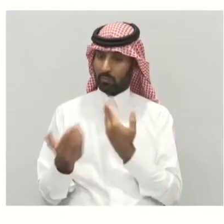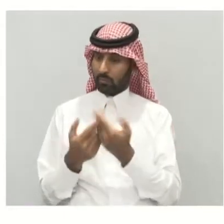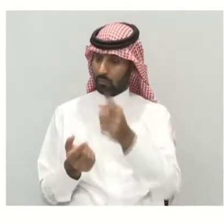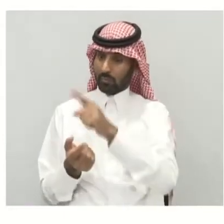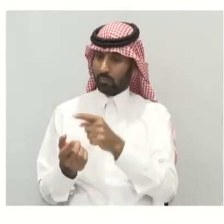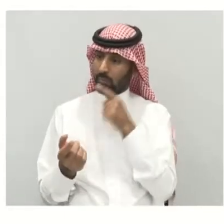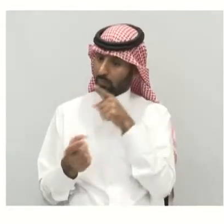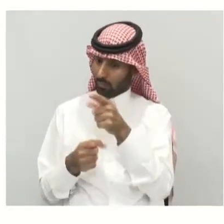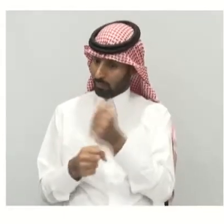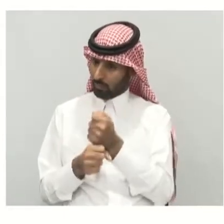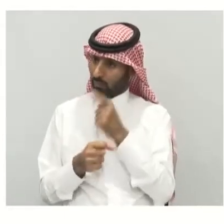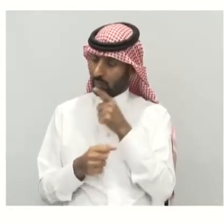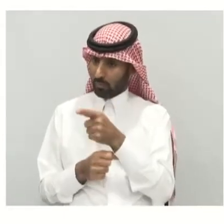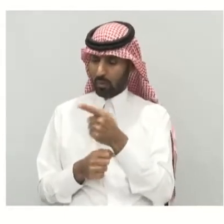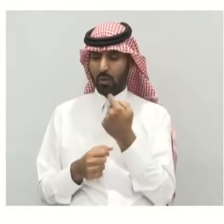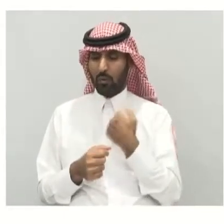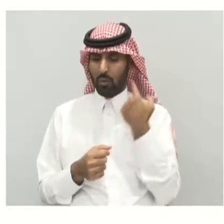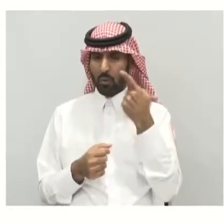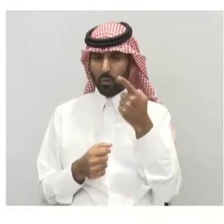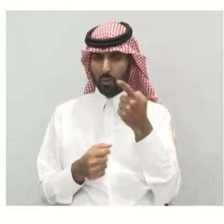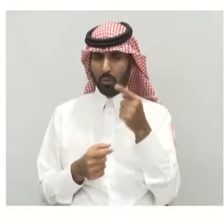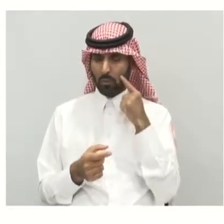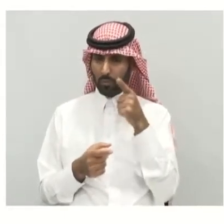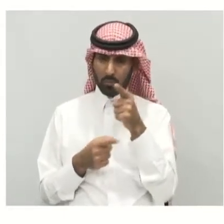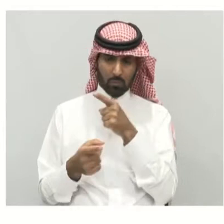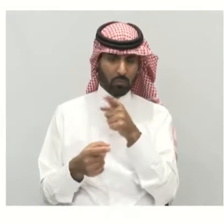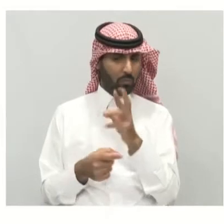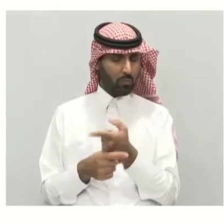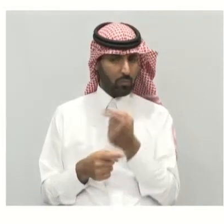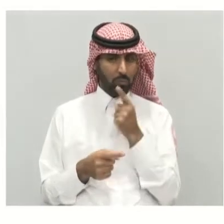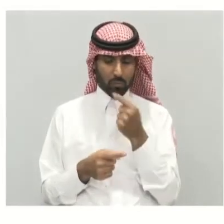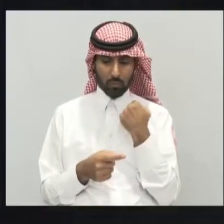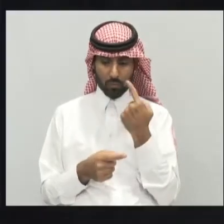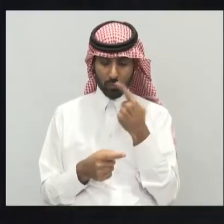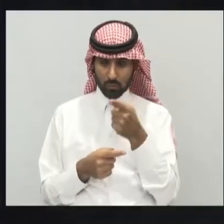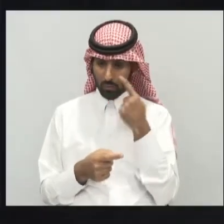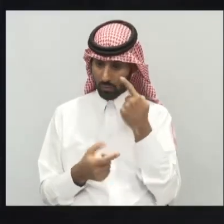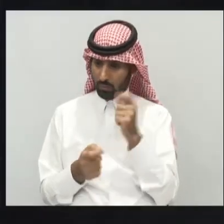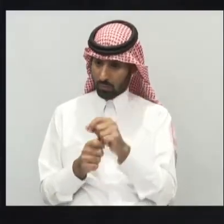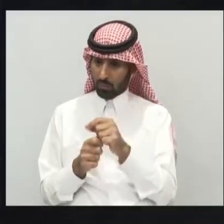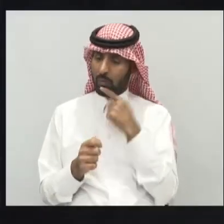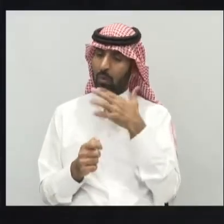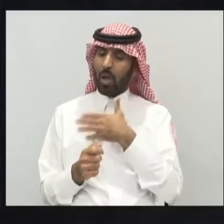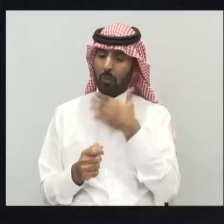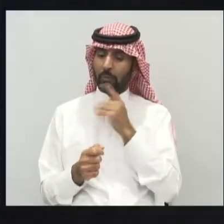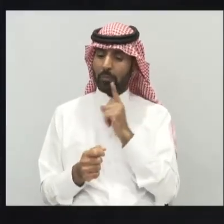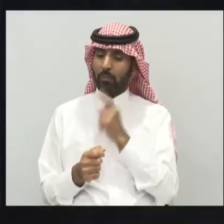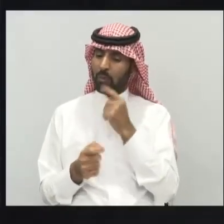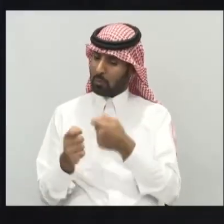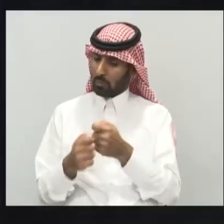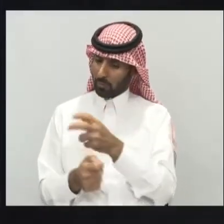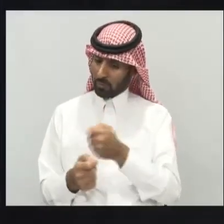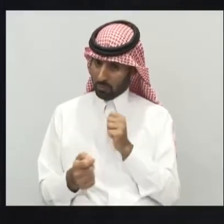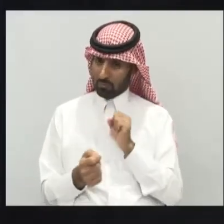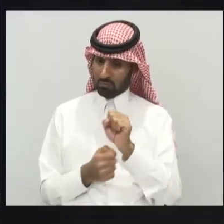reader to do something, if we want something from another person, like if you want to convince your mother or father to buy something for